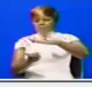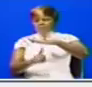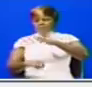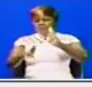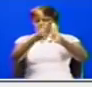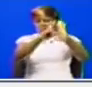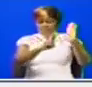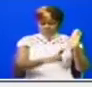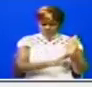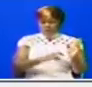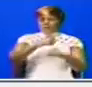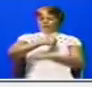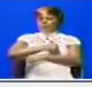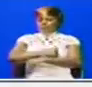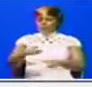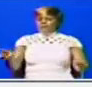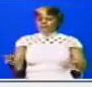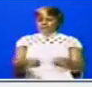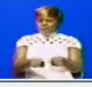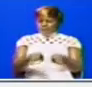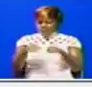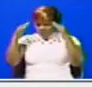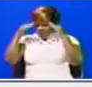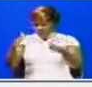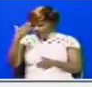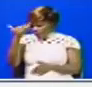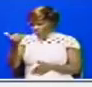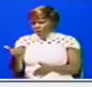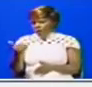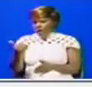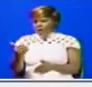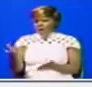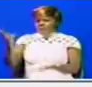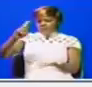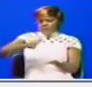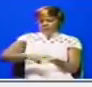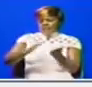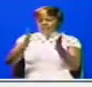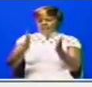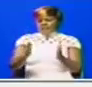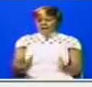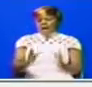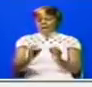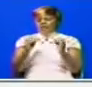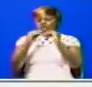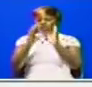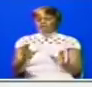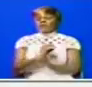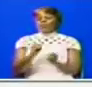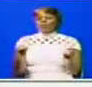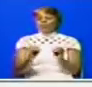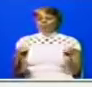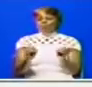regulations. The school is also on the spot for allowing unregistered teachers into the school, which is also contrary